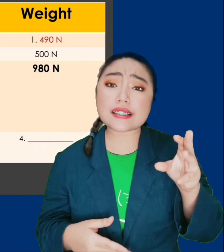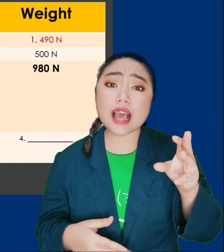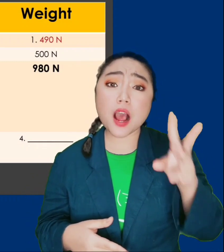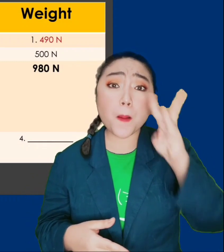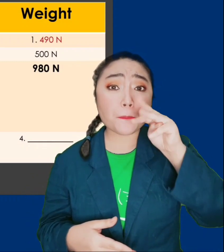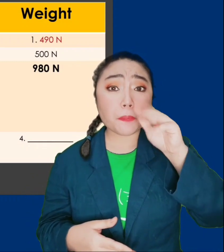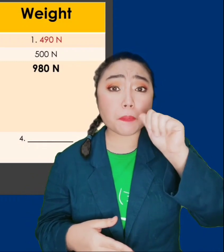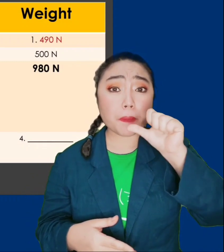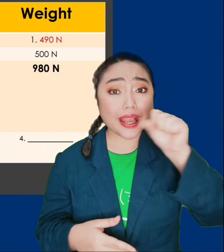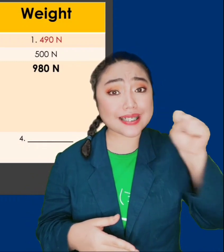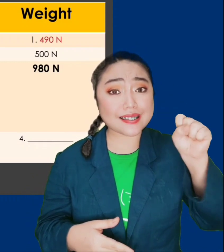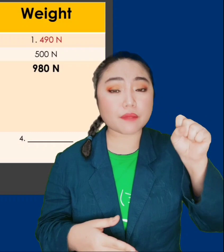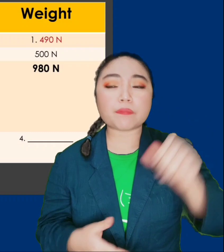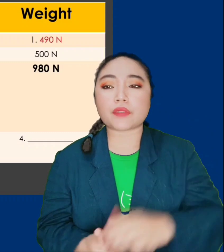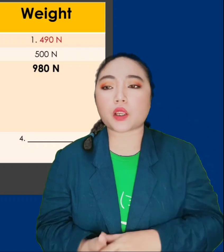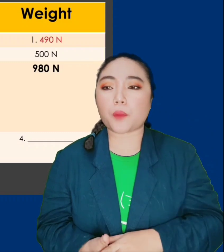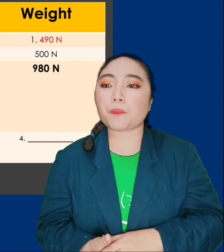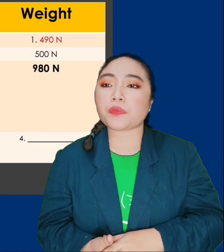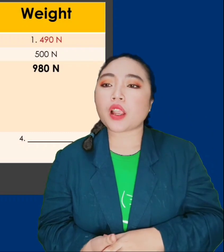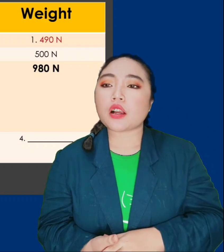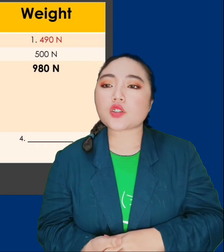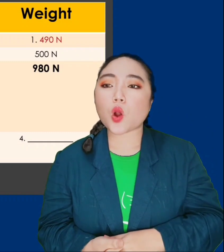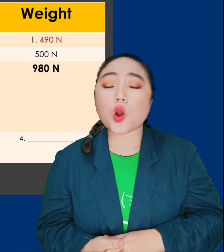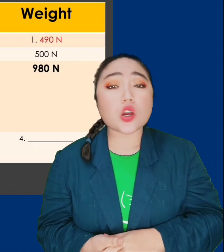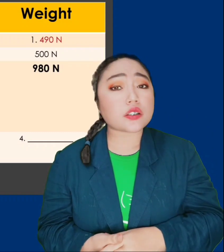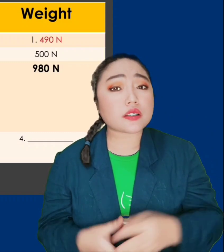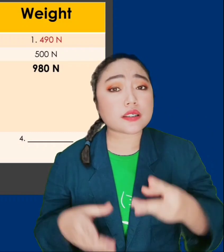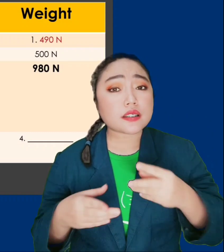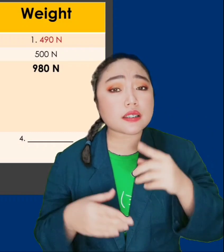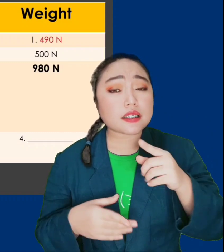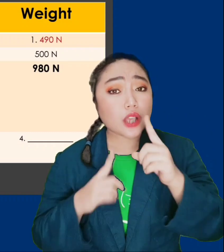What are you looking for? It's the mass.